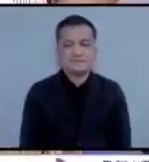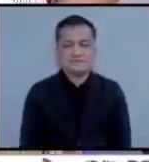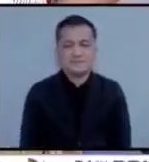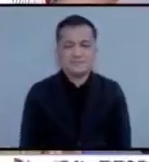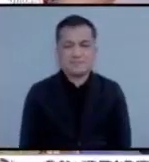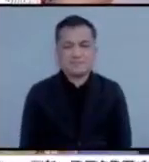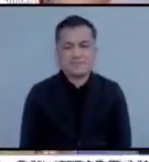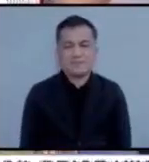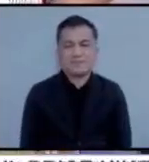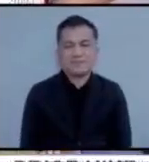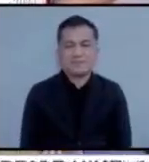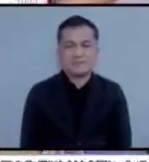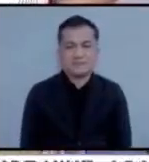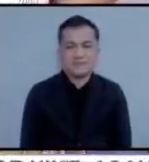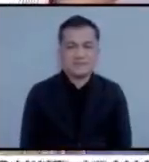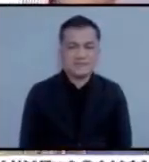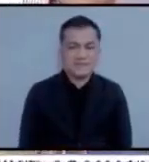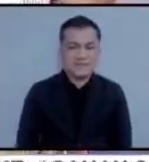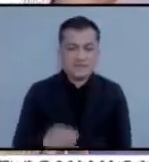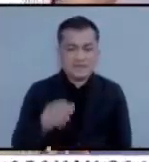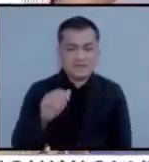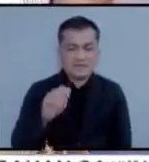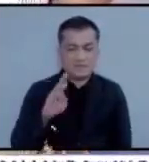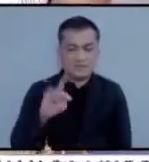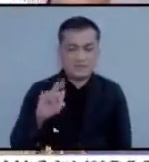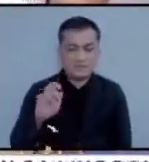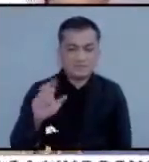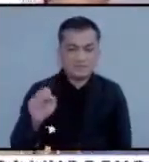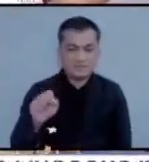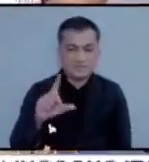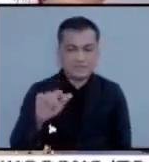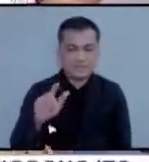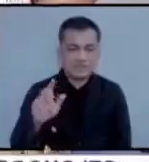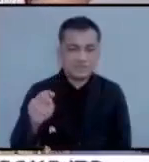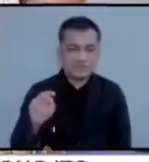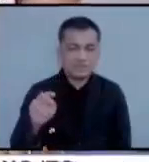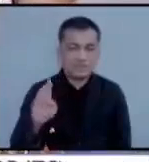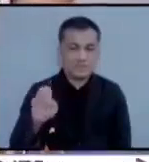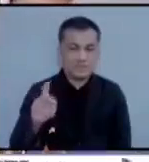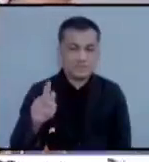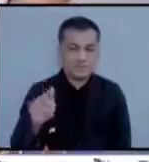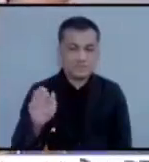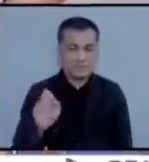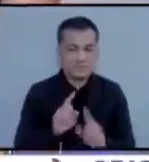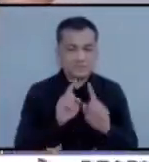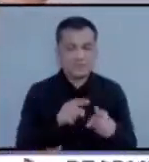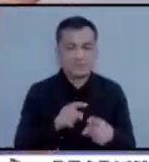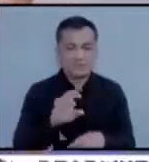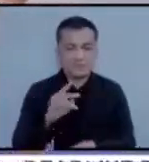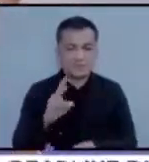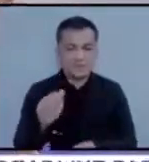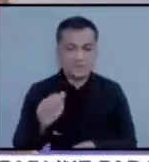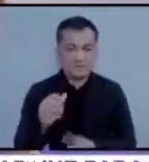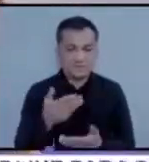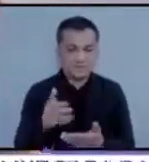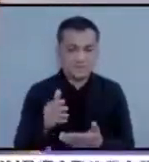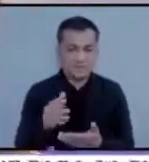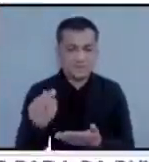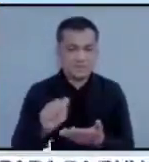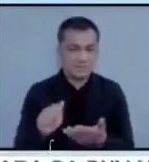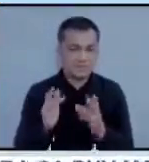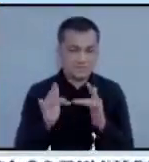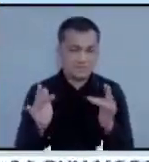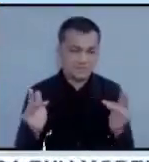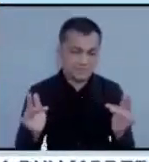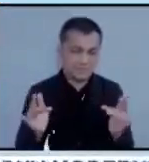Besties Andrea Brillantes at Lorin Gutierrez Bektas presents the Coachella Music and Arts Festival.